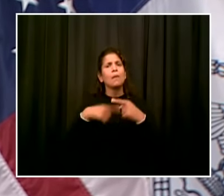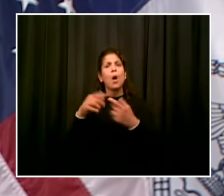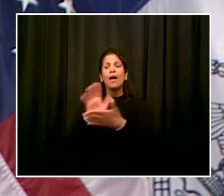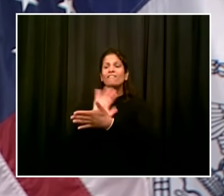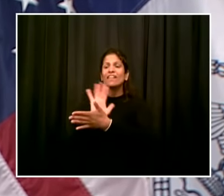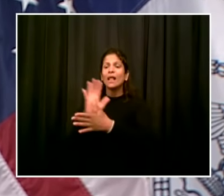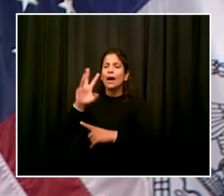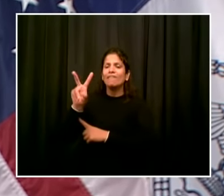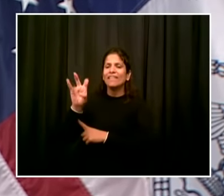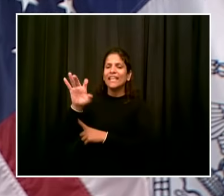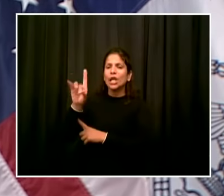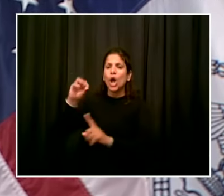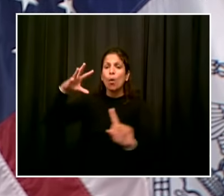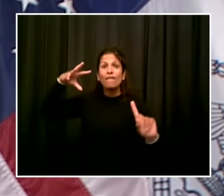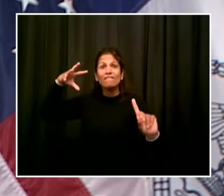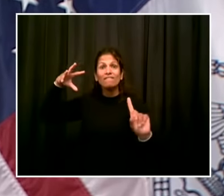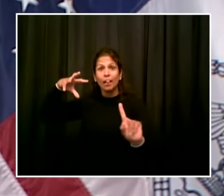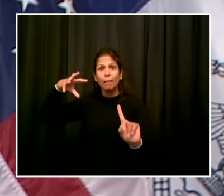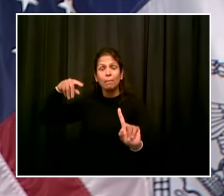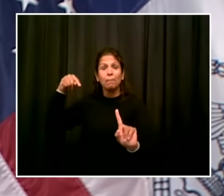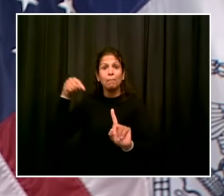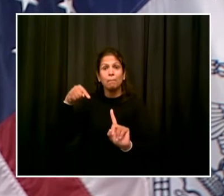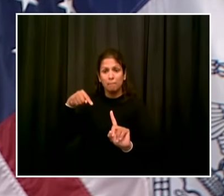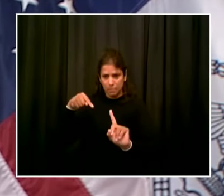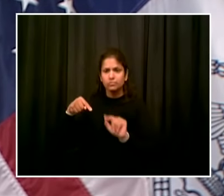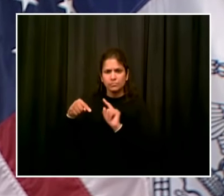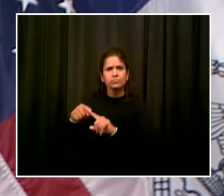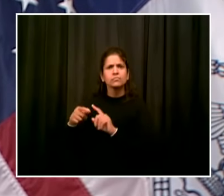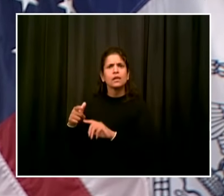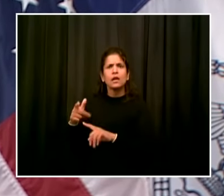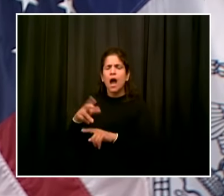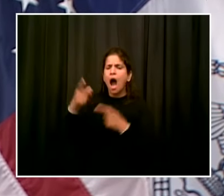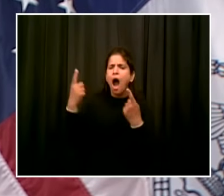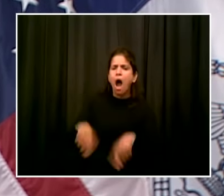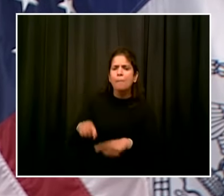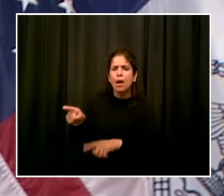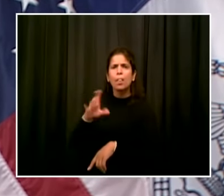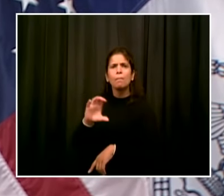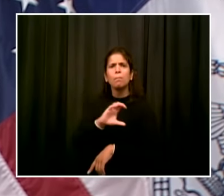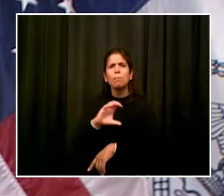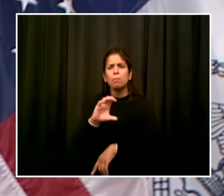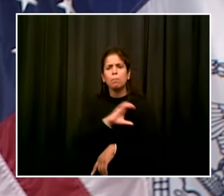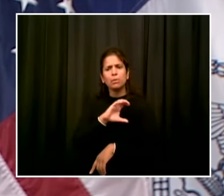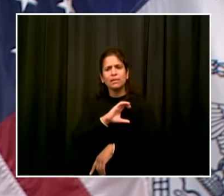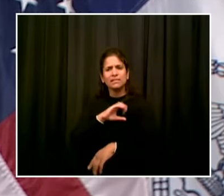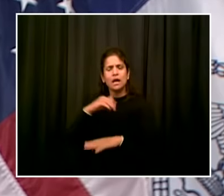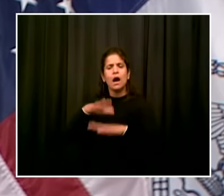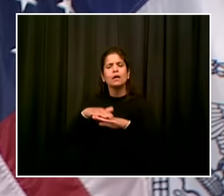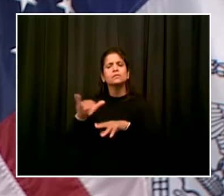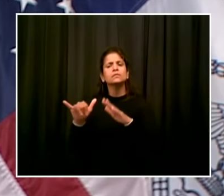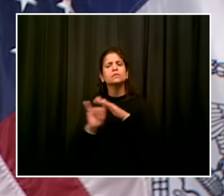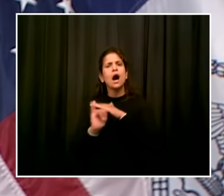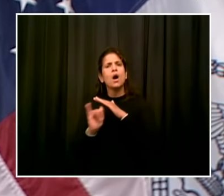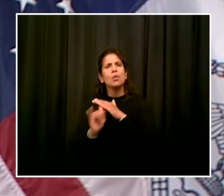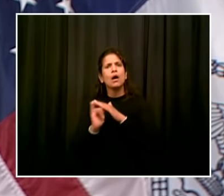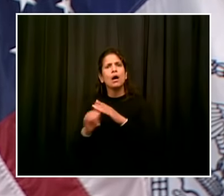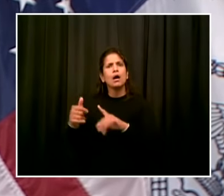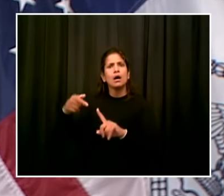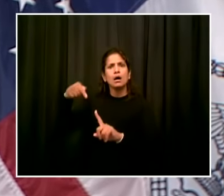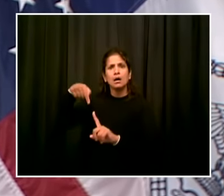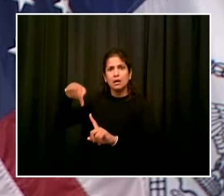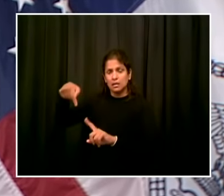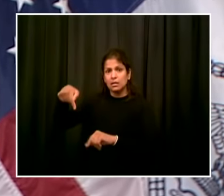officer in the course of removing a homeless man from the subways, punching him in the face twice. Wondering if you've